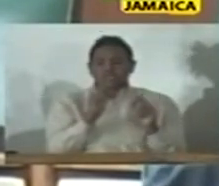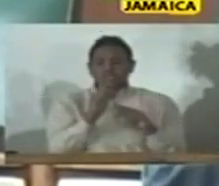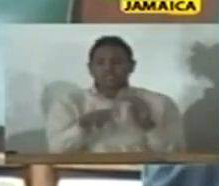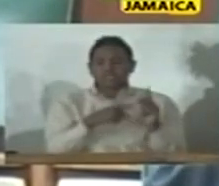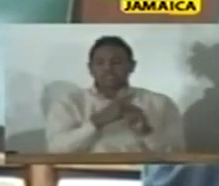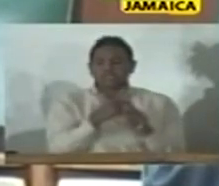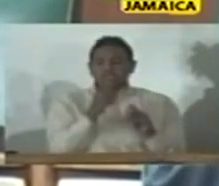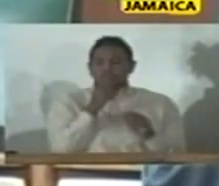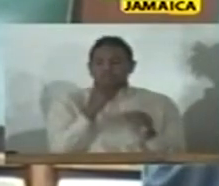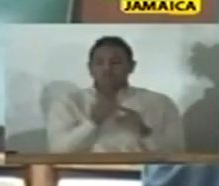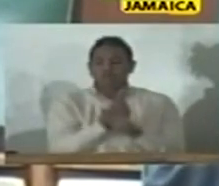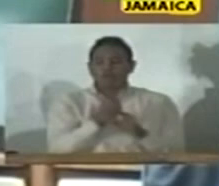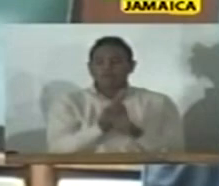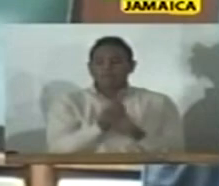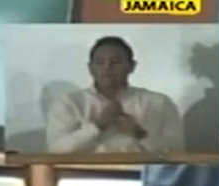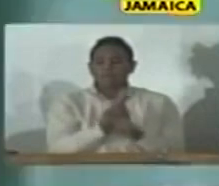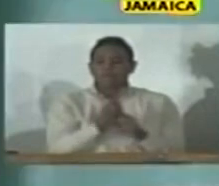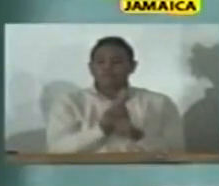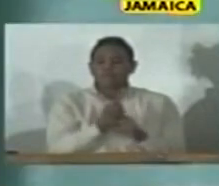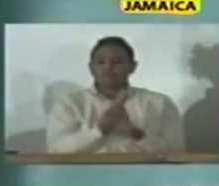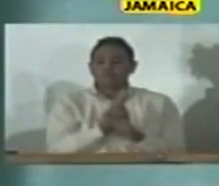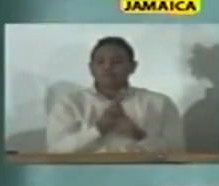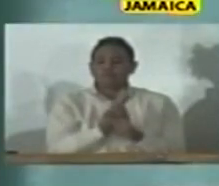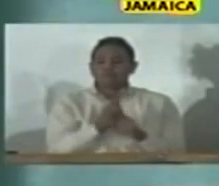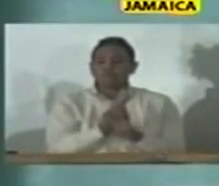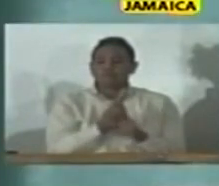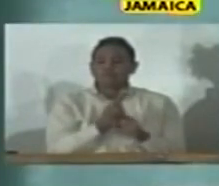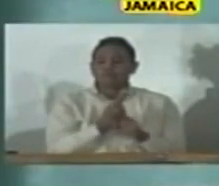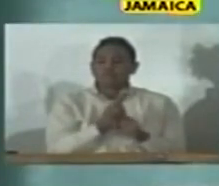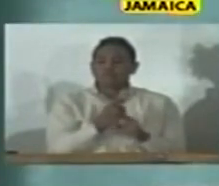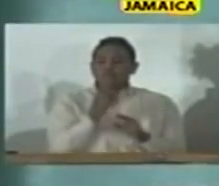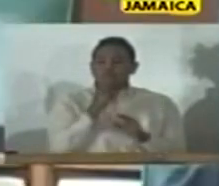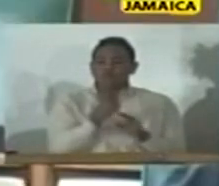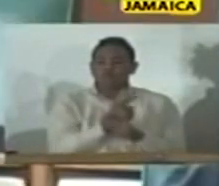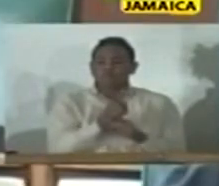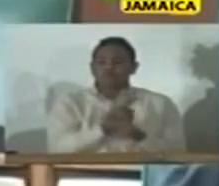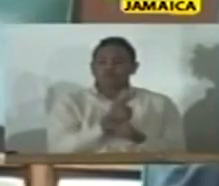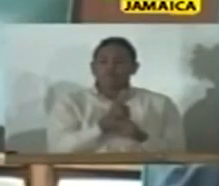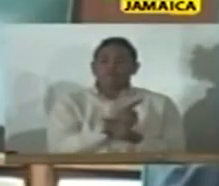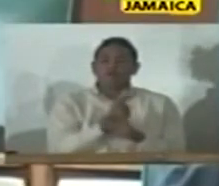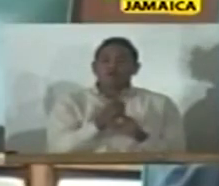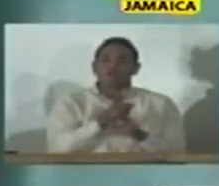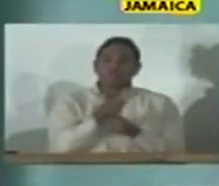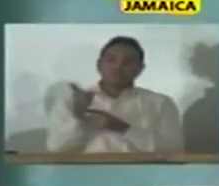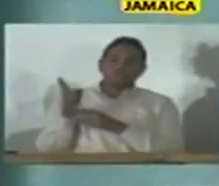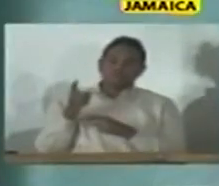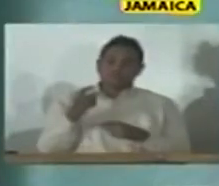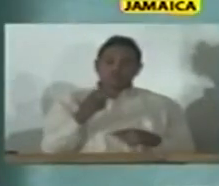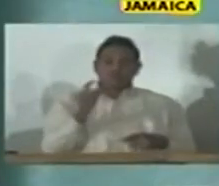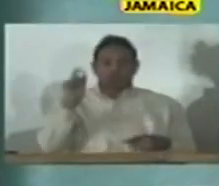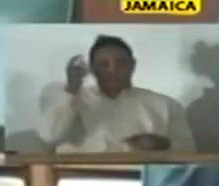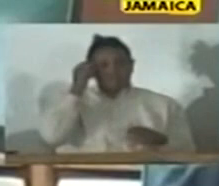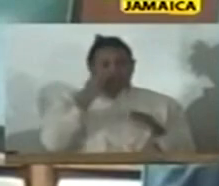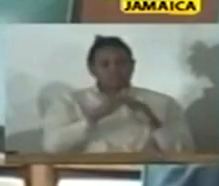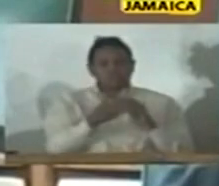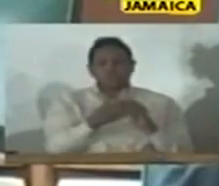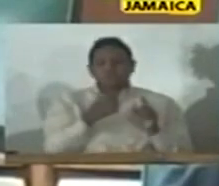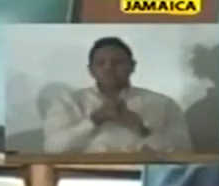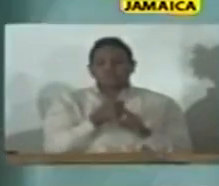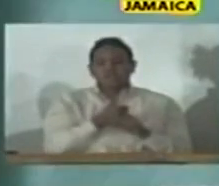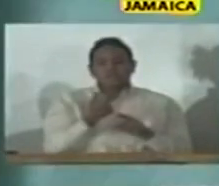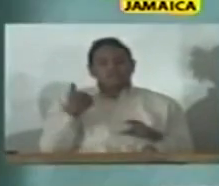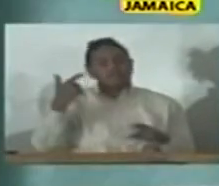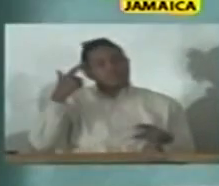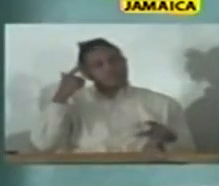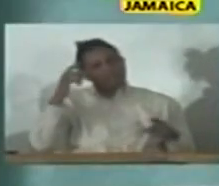improper. To who? Improper what? To who? On the government of Jamaica. Remember who you fire? And I think, Mr. President, that